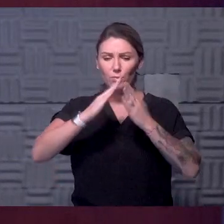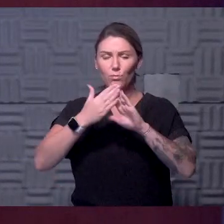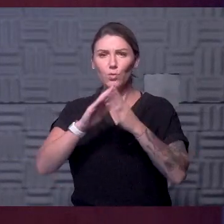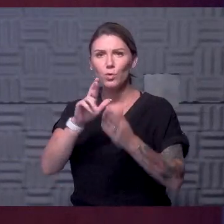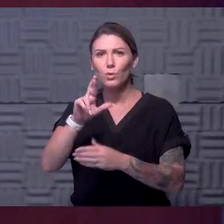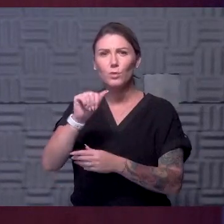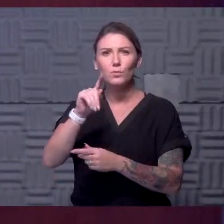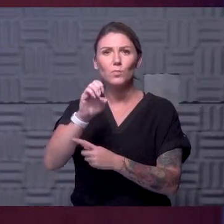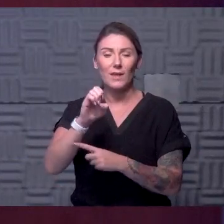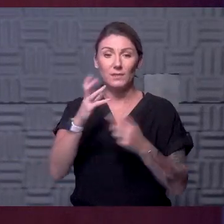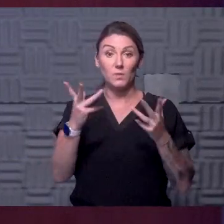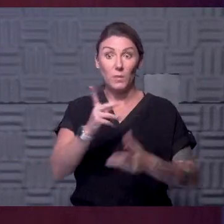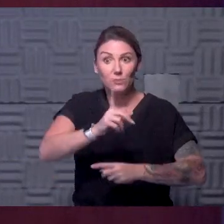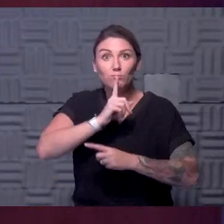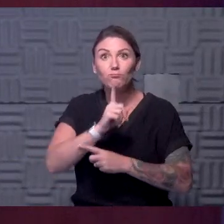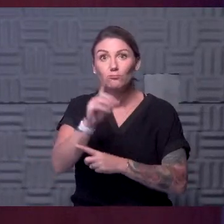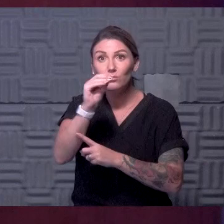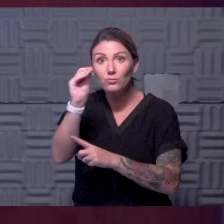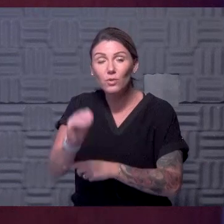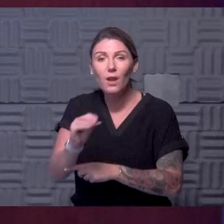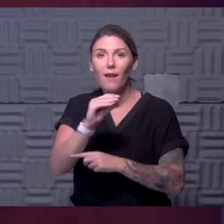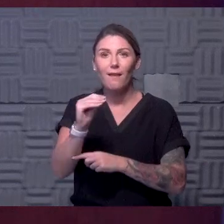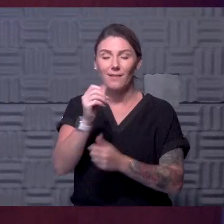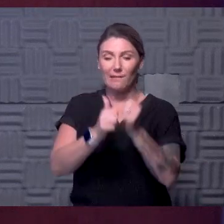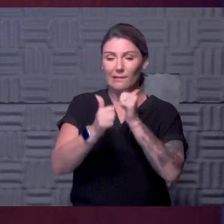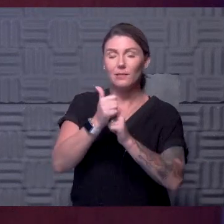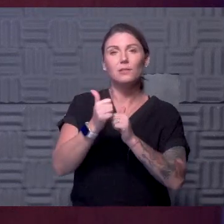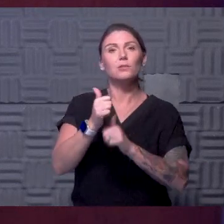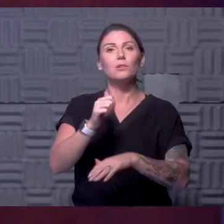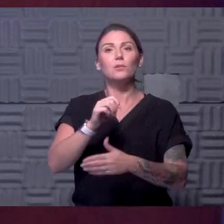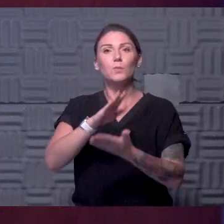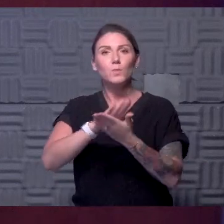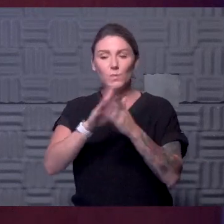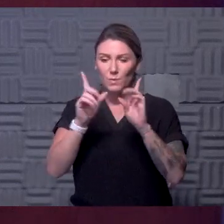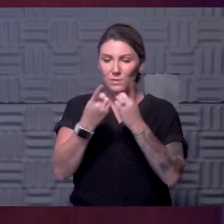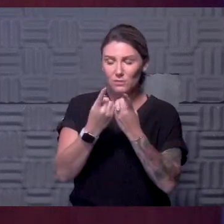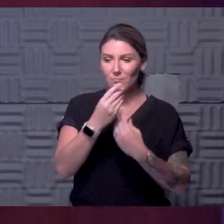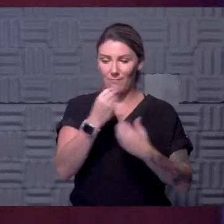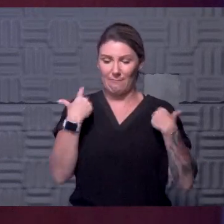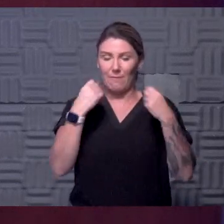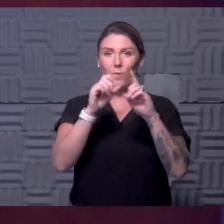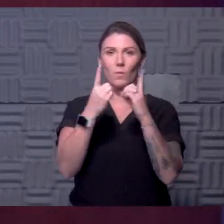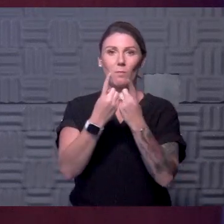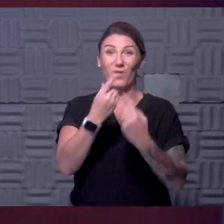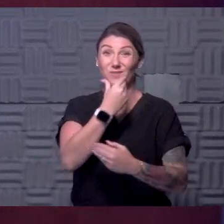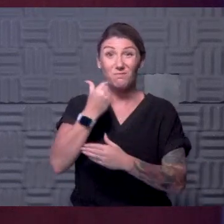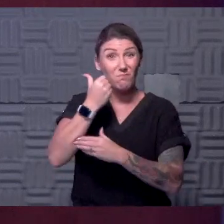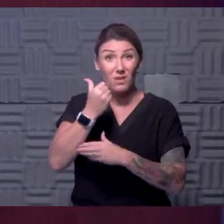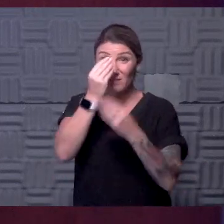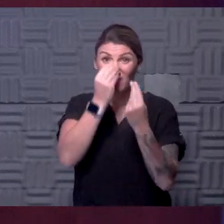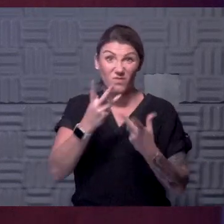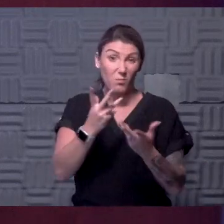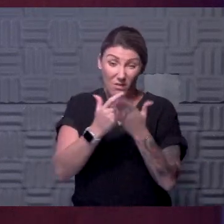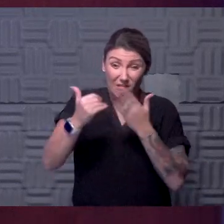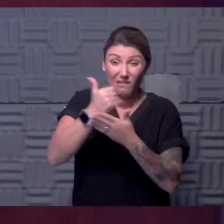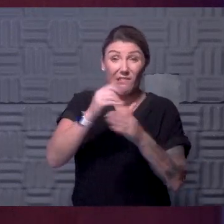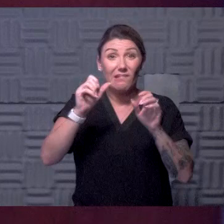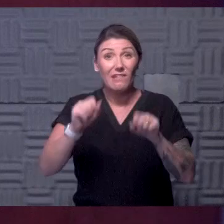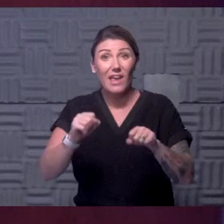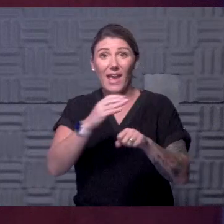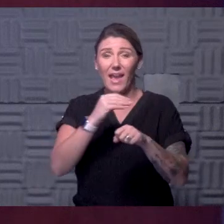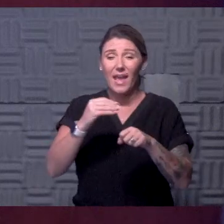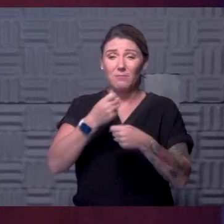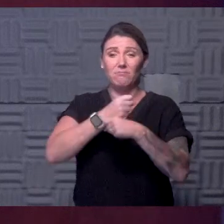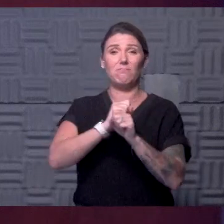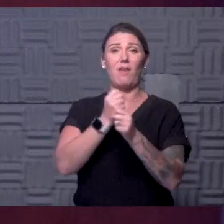are right now, and so that each school district, health department is going with the best information they can get and trying to make those